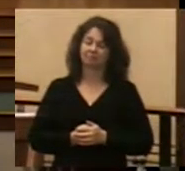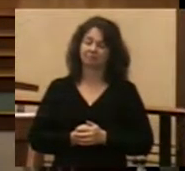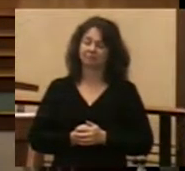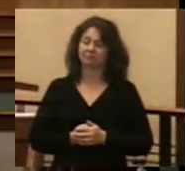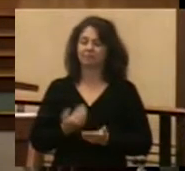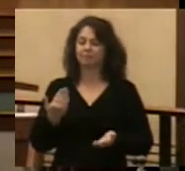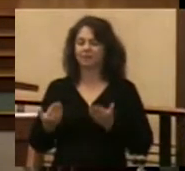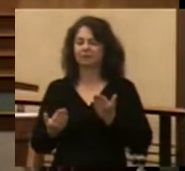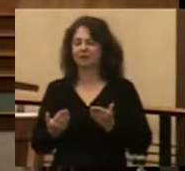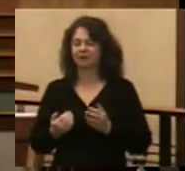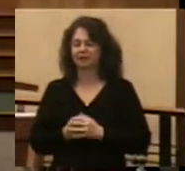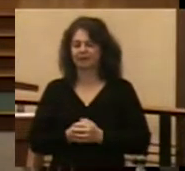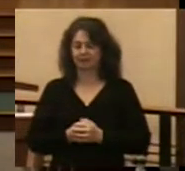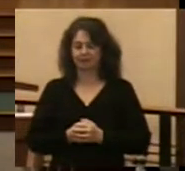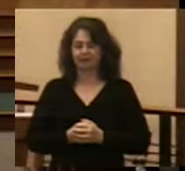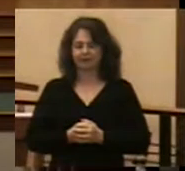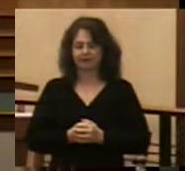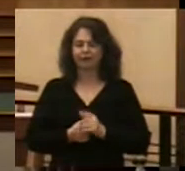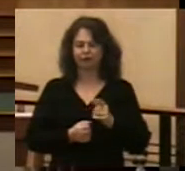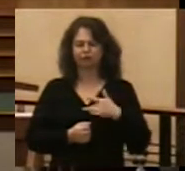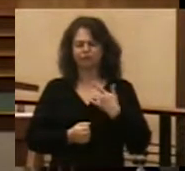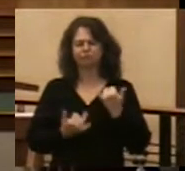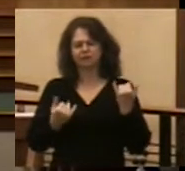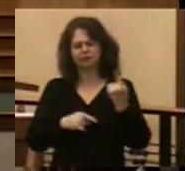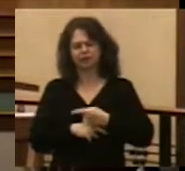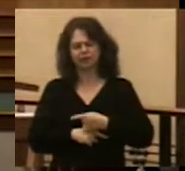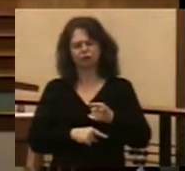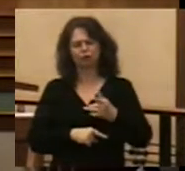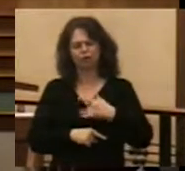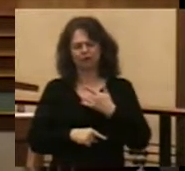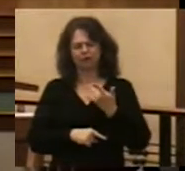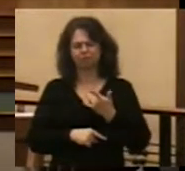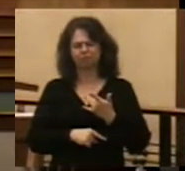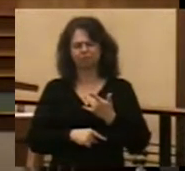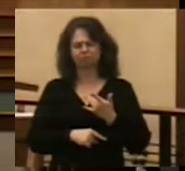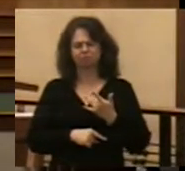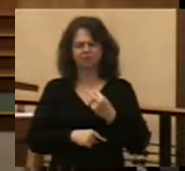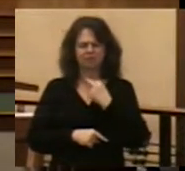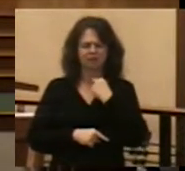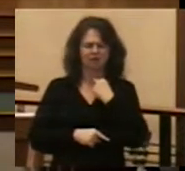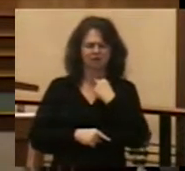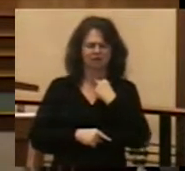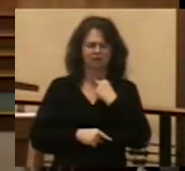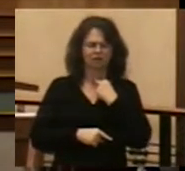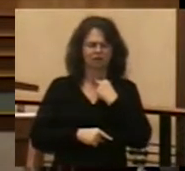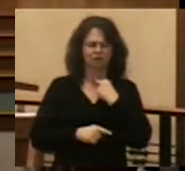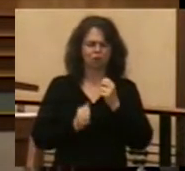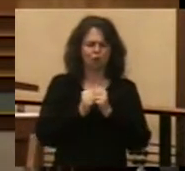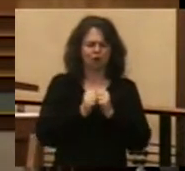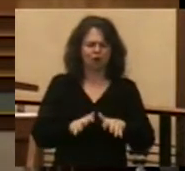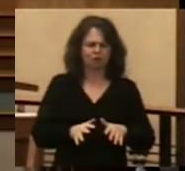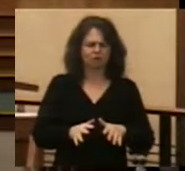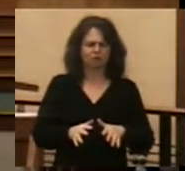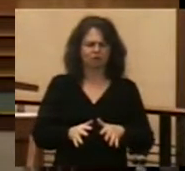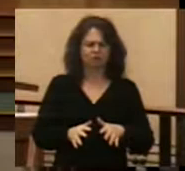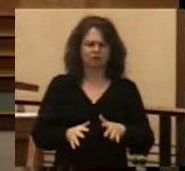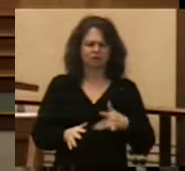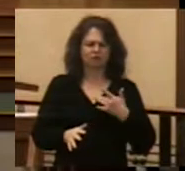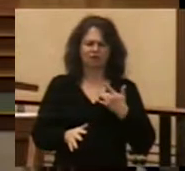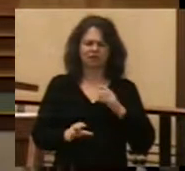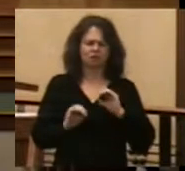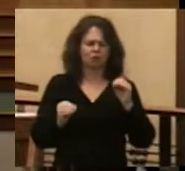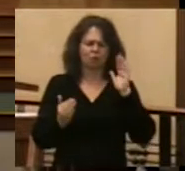Maybe that place is today. Maybe you are feeling in that place of exile, or maybe you have remembered a